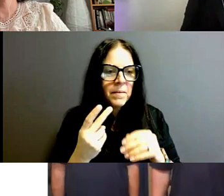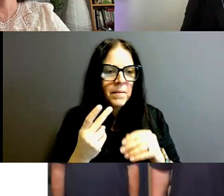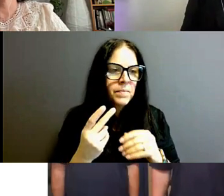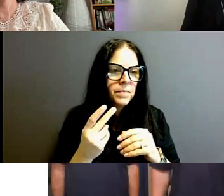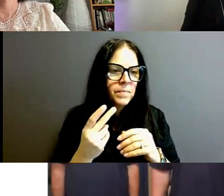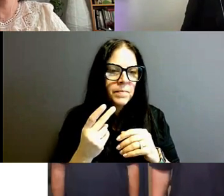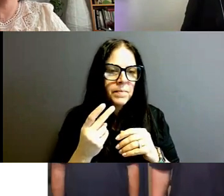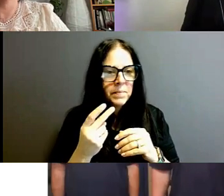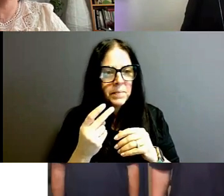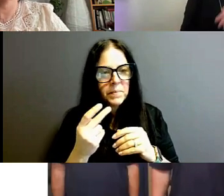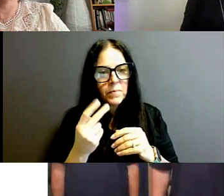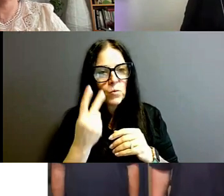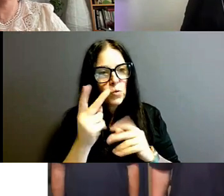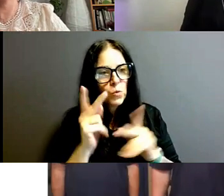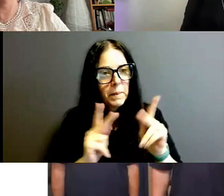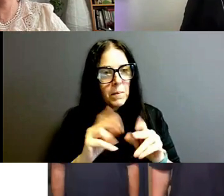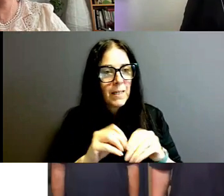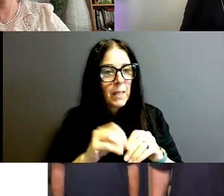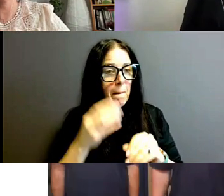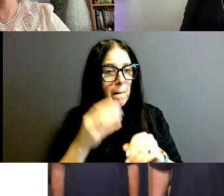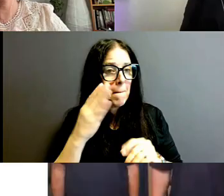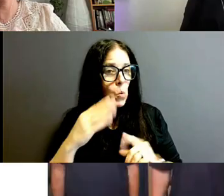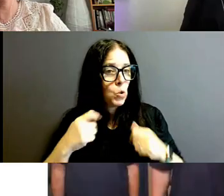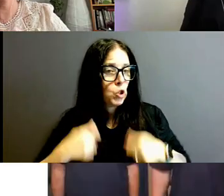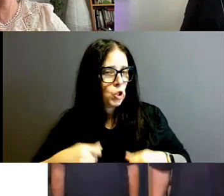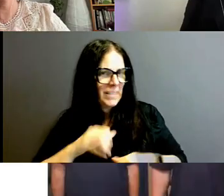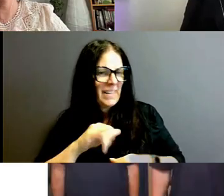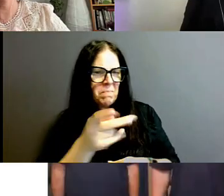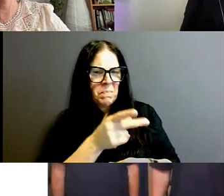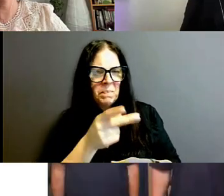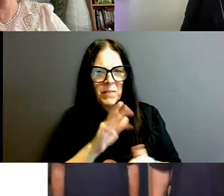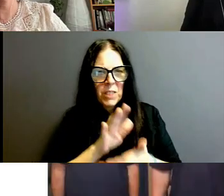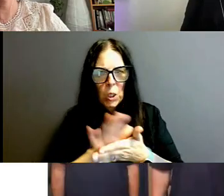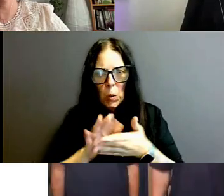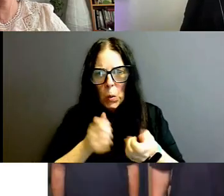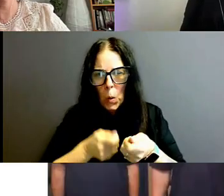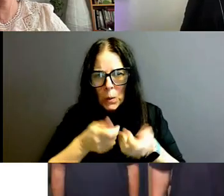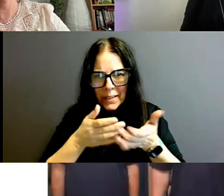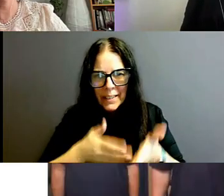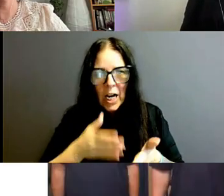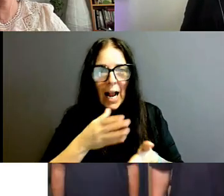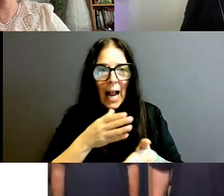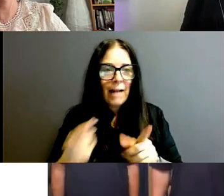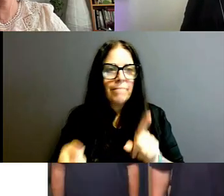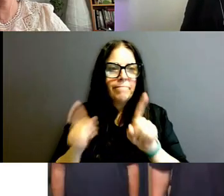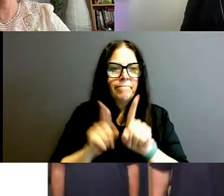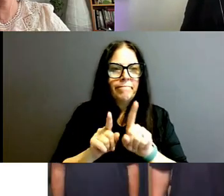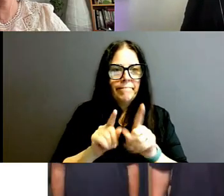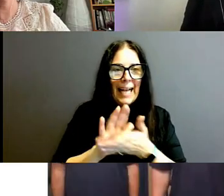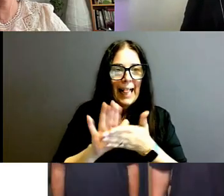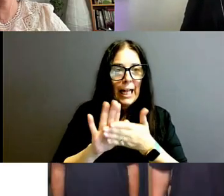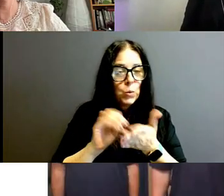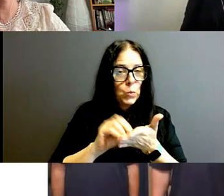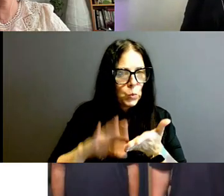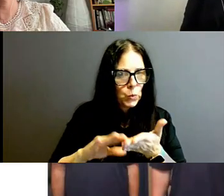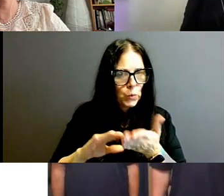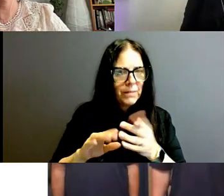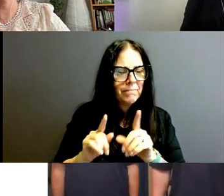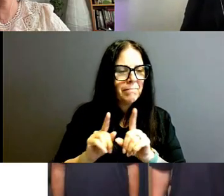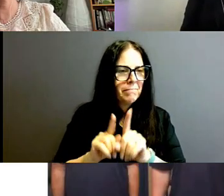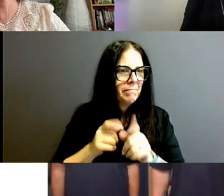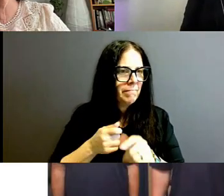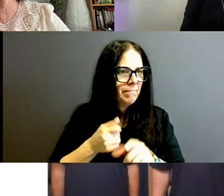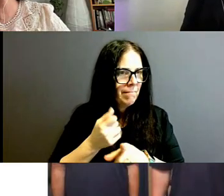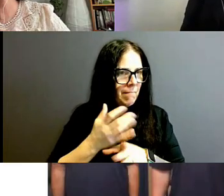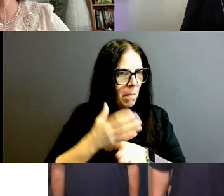Catholic t-shirts, the custodian and a cleaner student who take our students on placement. And then I